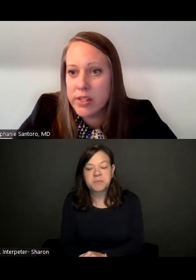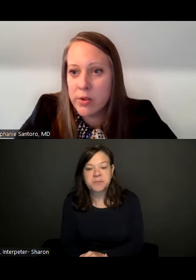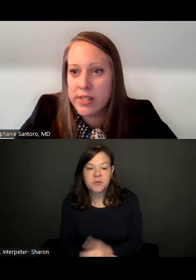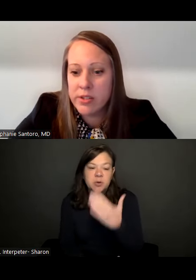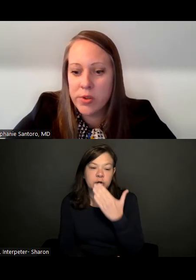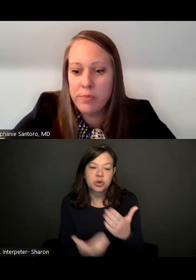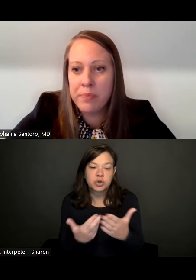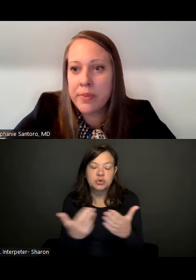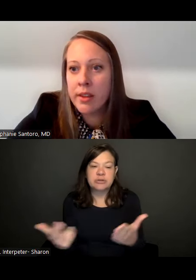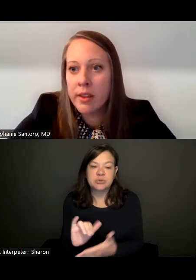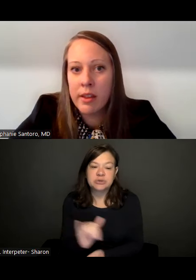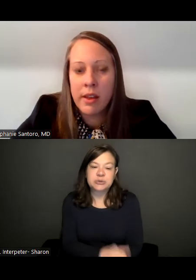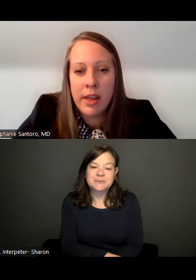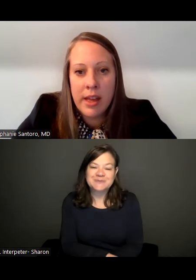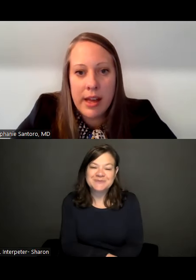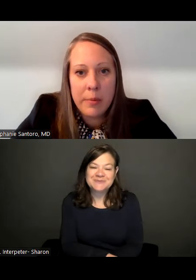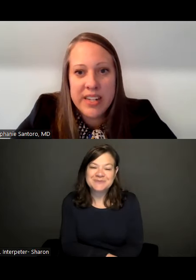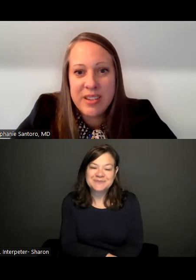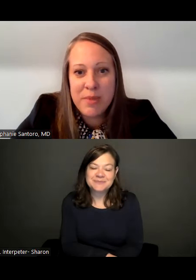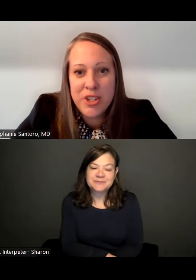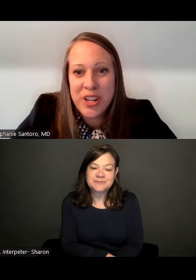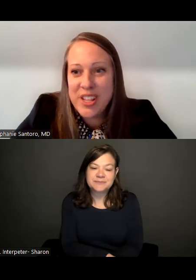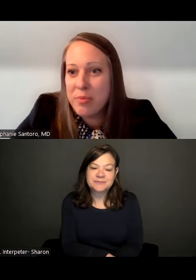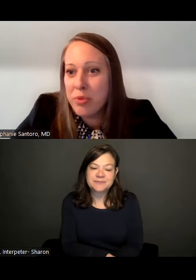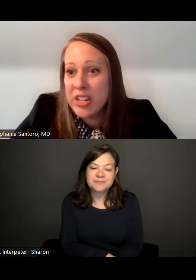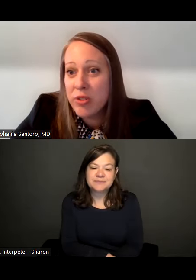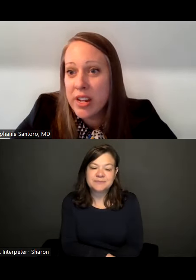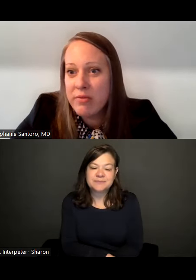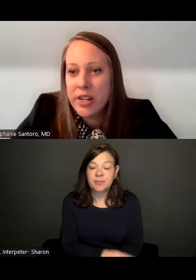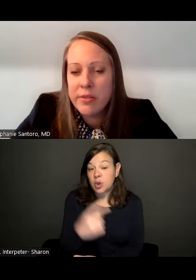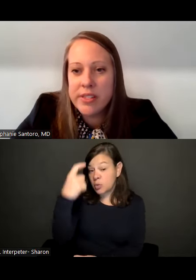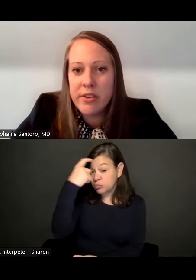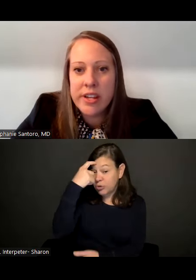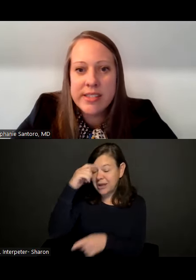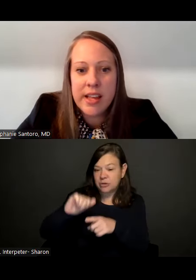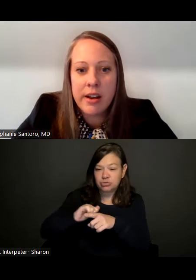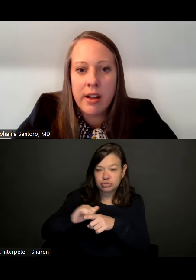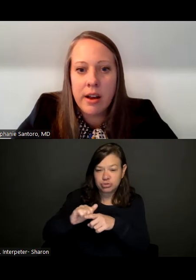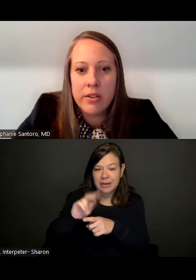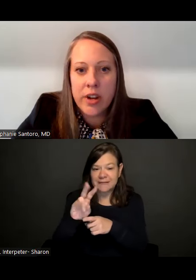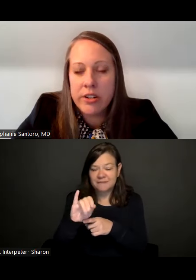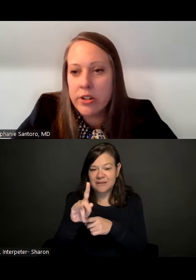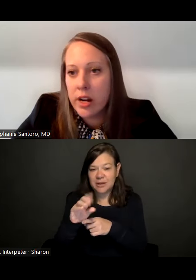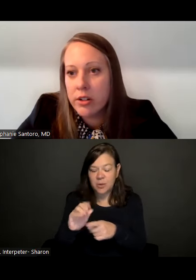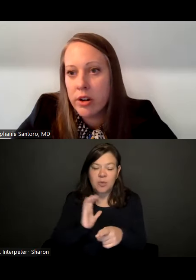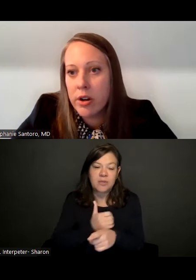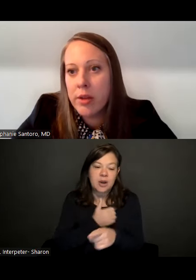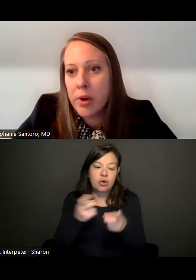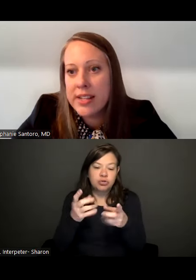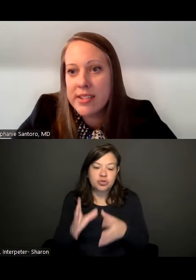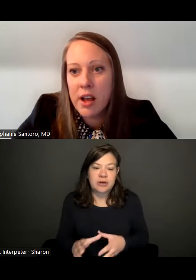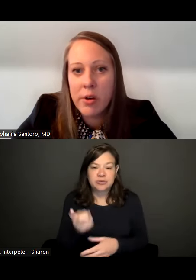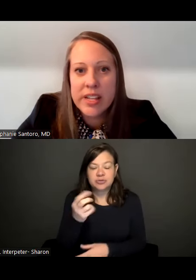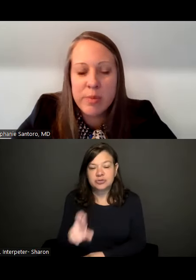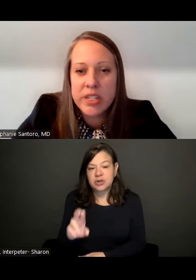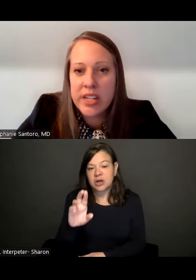good resource too. I wanted to mention the Brain Train video series that our director, Dr.